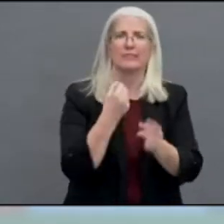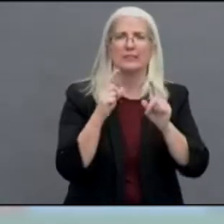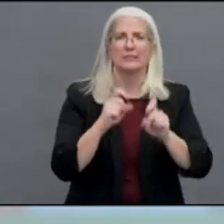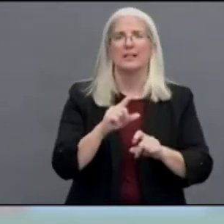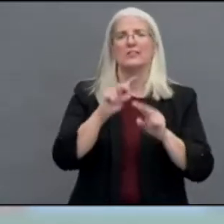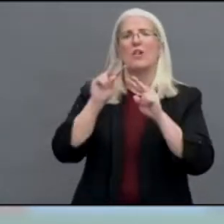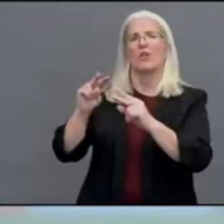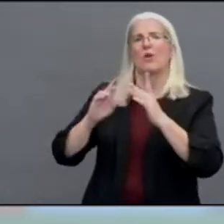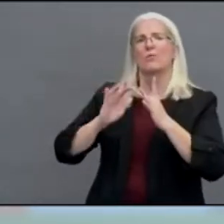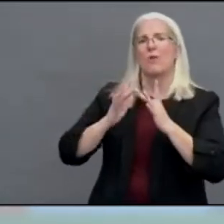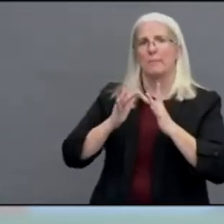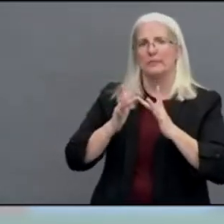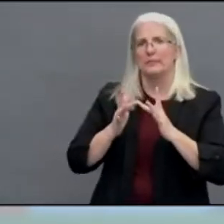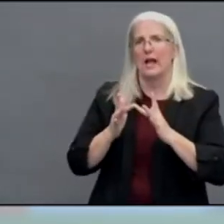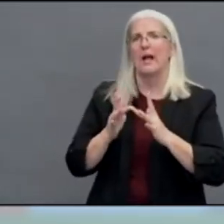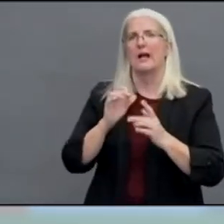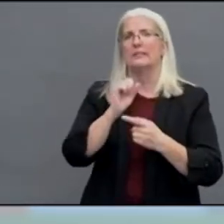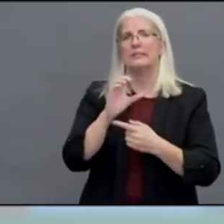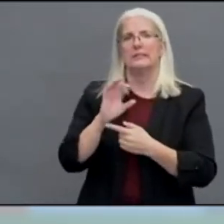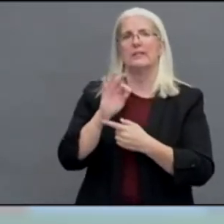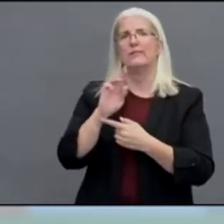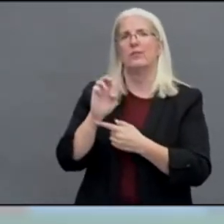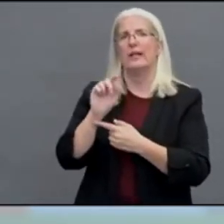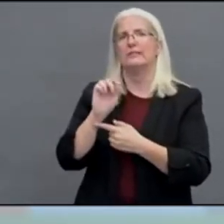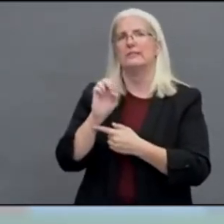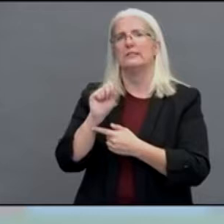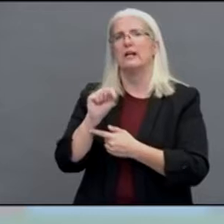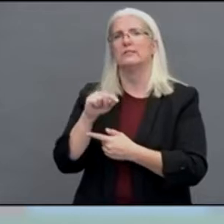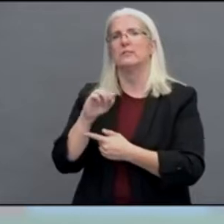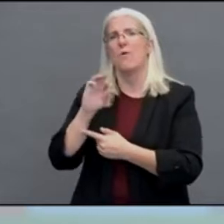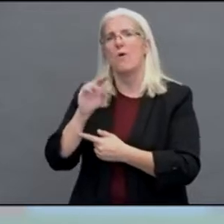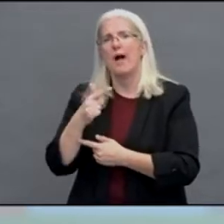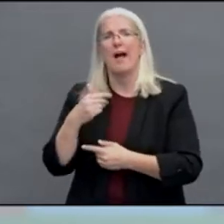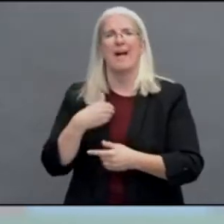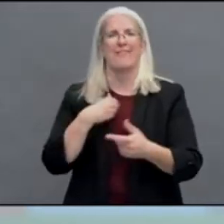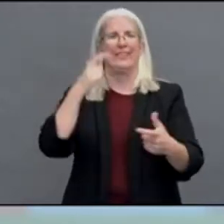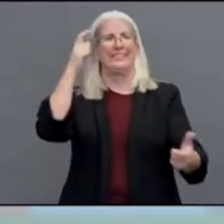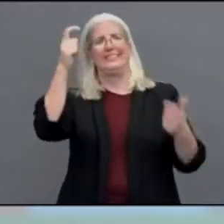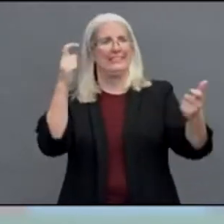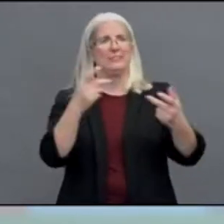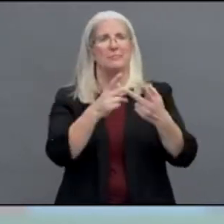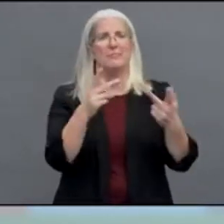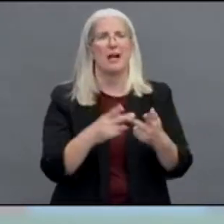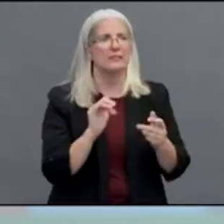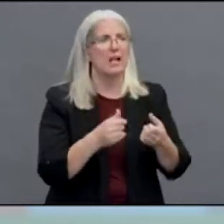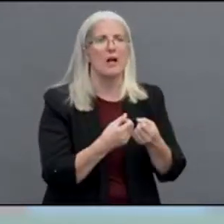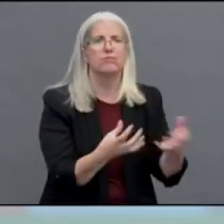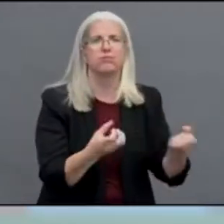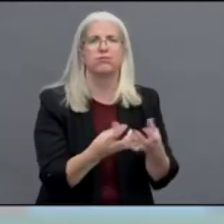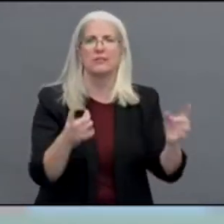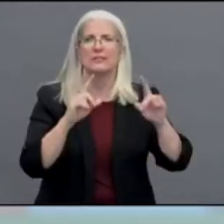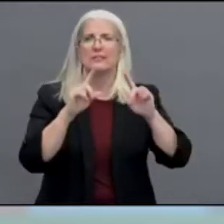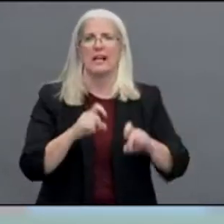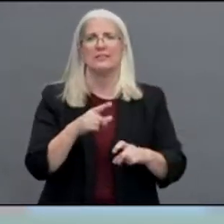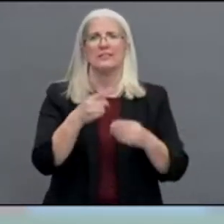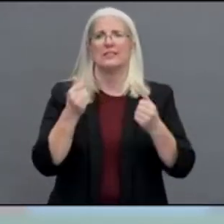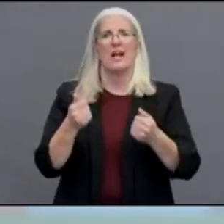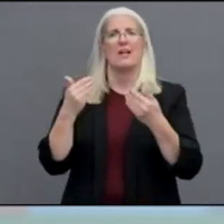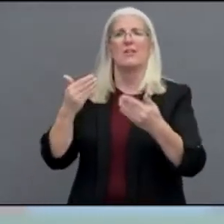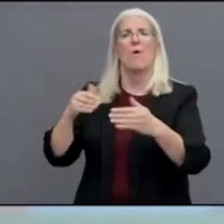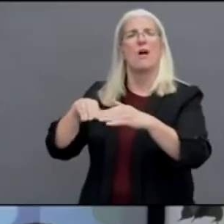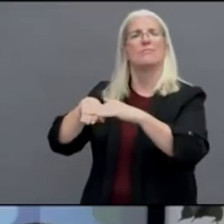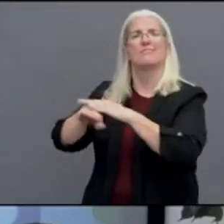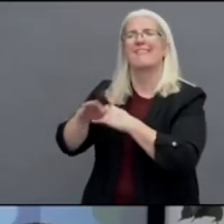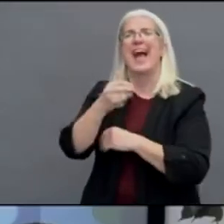testing capacity, so we definitely welcome them to visit our website and schedule a test, or feel free to walk into one of our sites, the ones